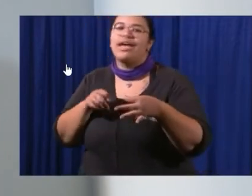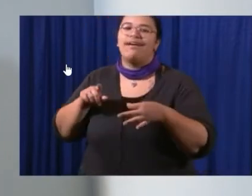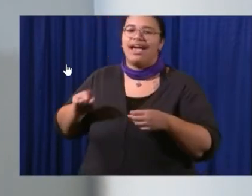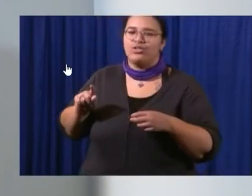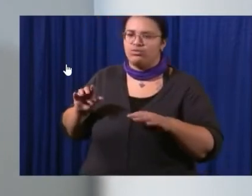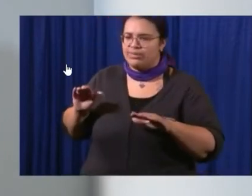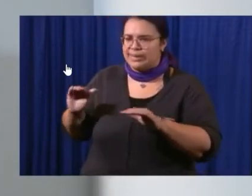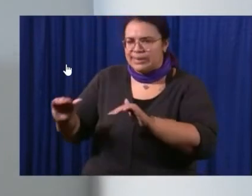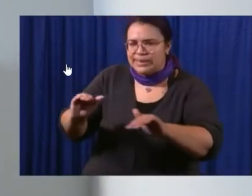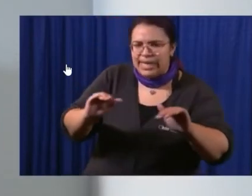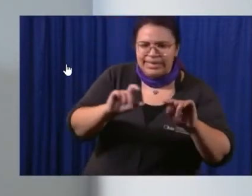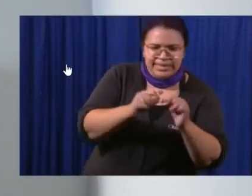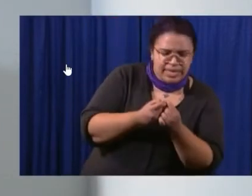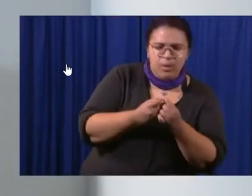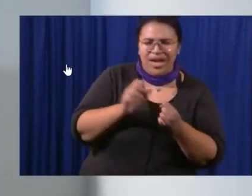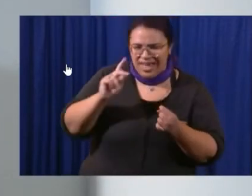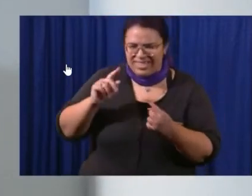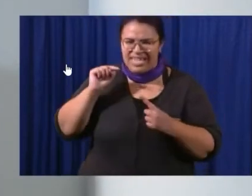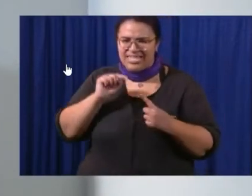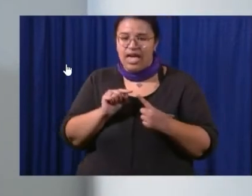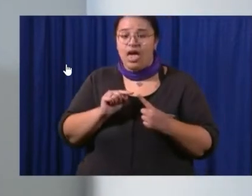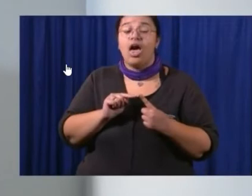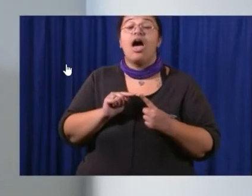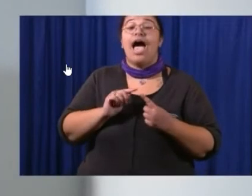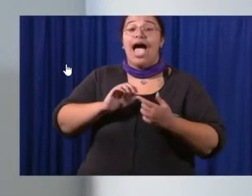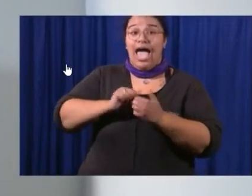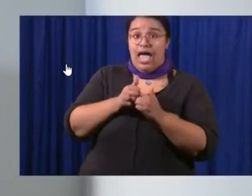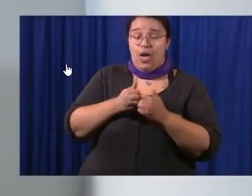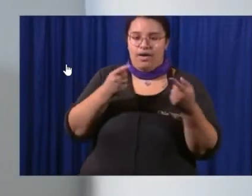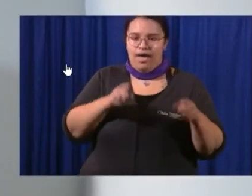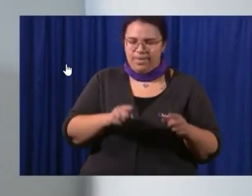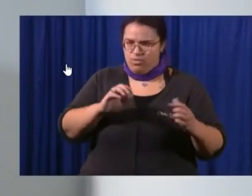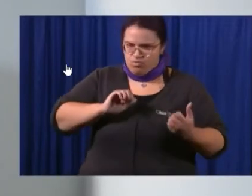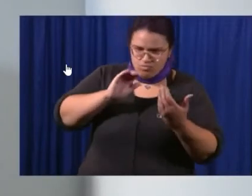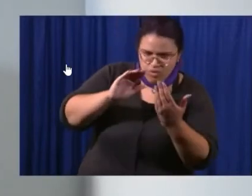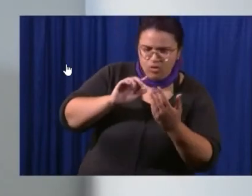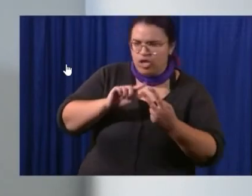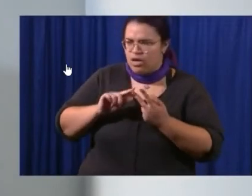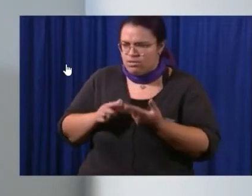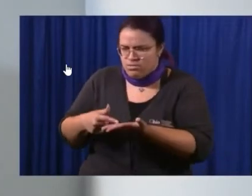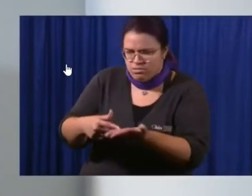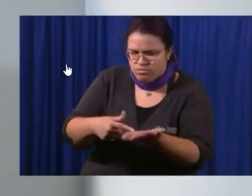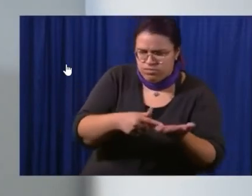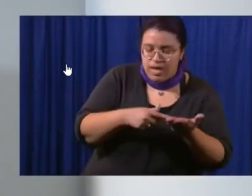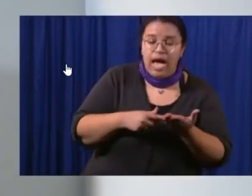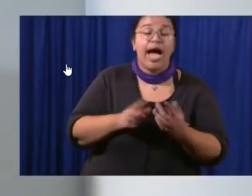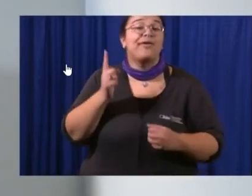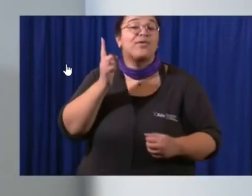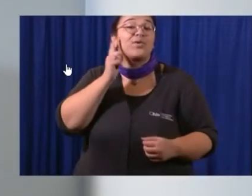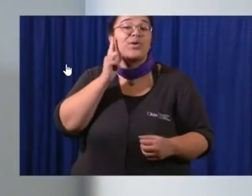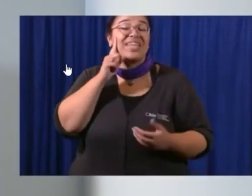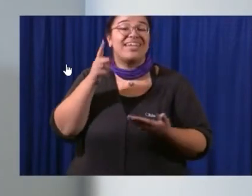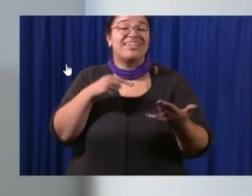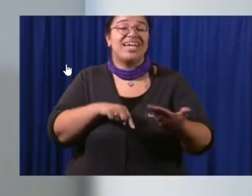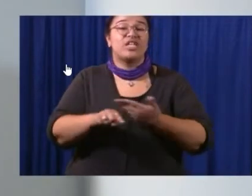test methodology and practice, and we are moving forward, I've been told, with letters that will go out next week to